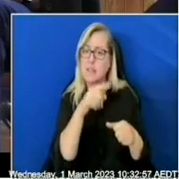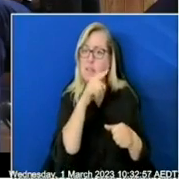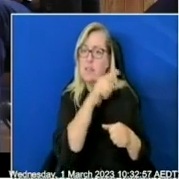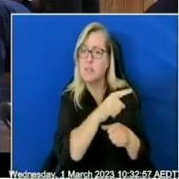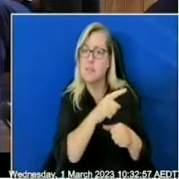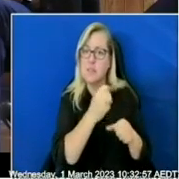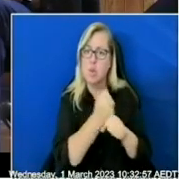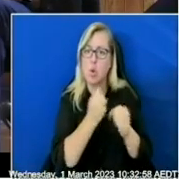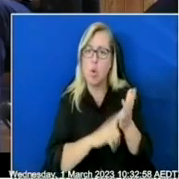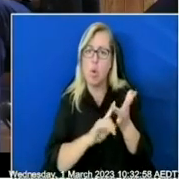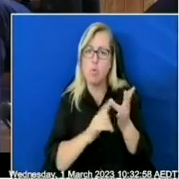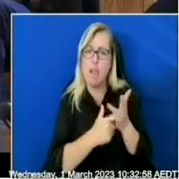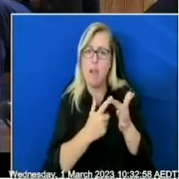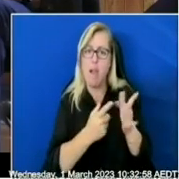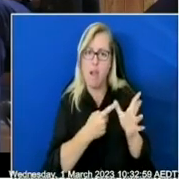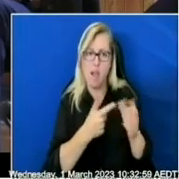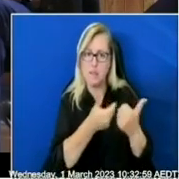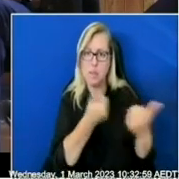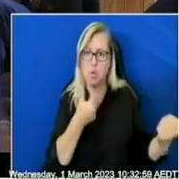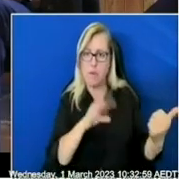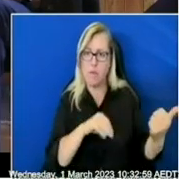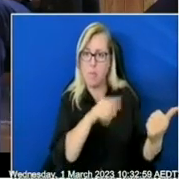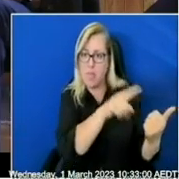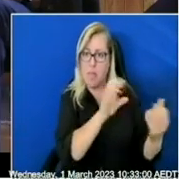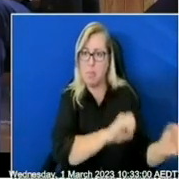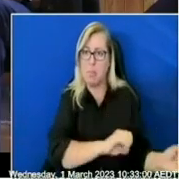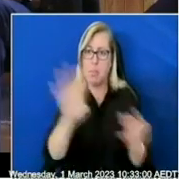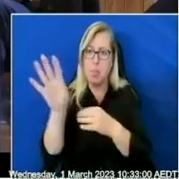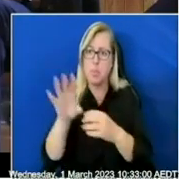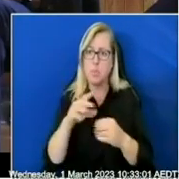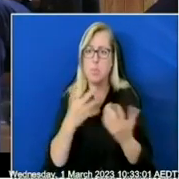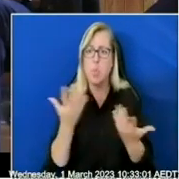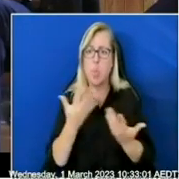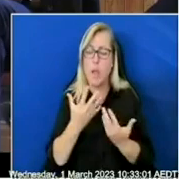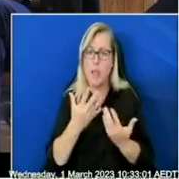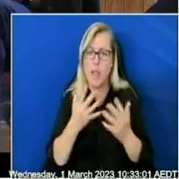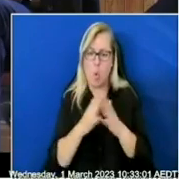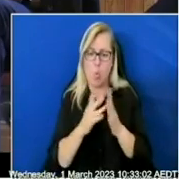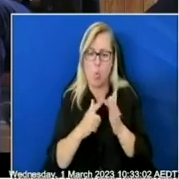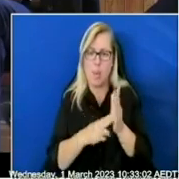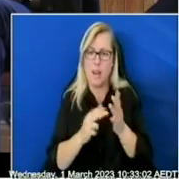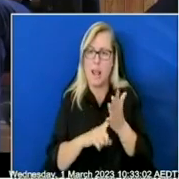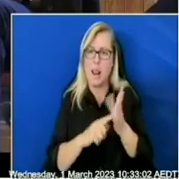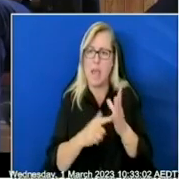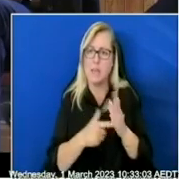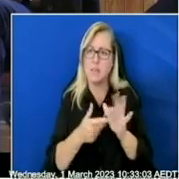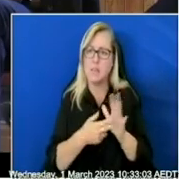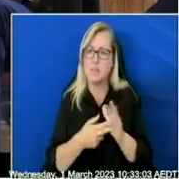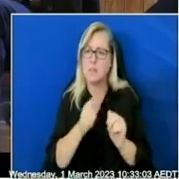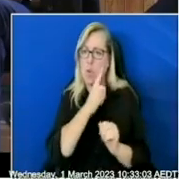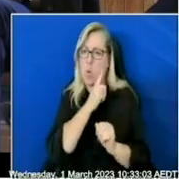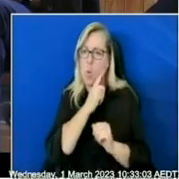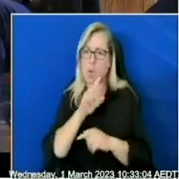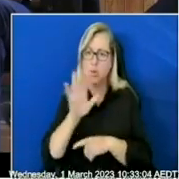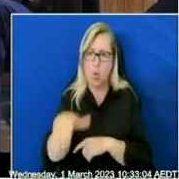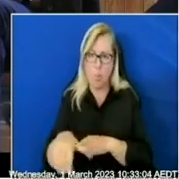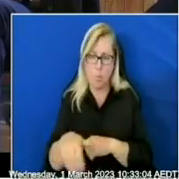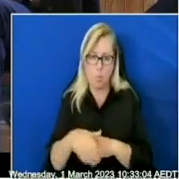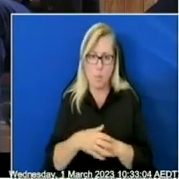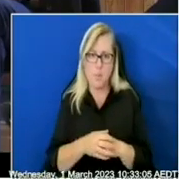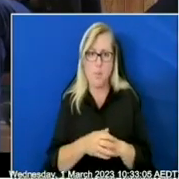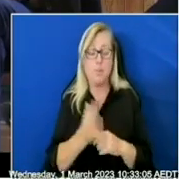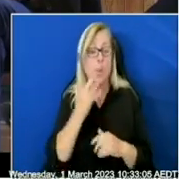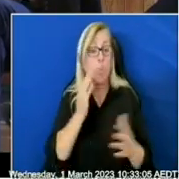So that was really hard. And it's when they got there at the Ballarat orphanage, there's another record of